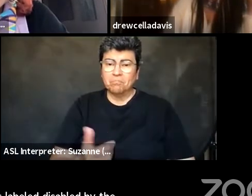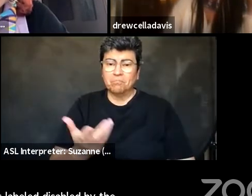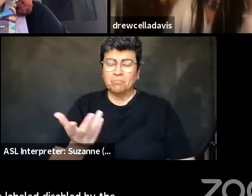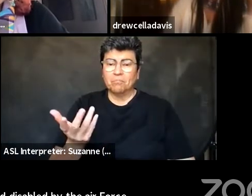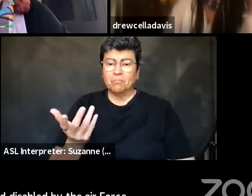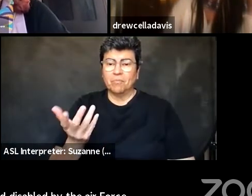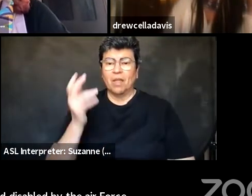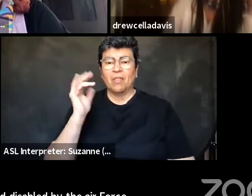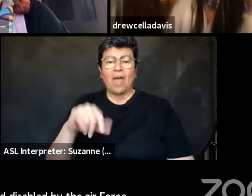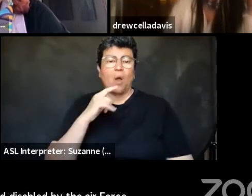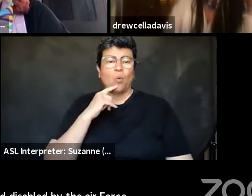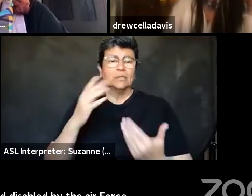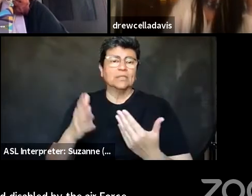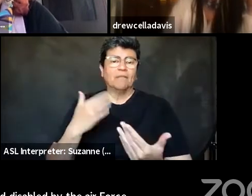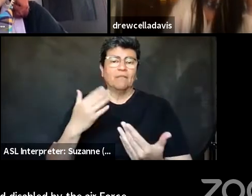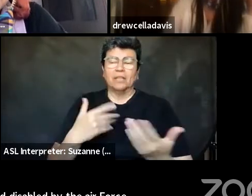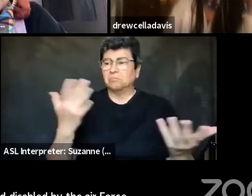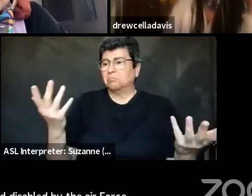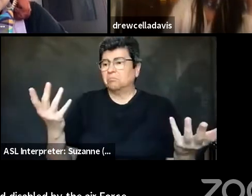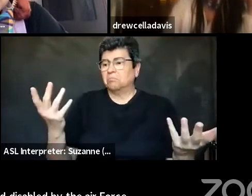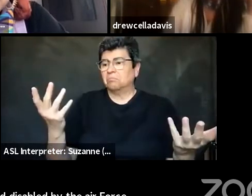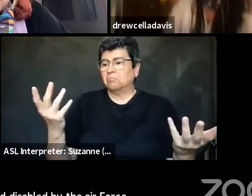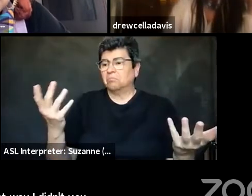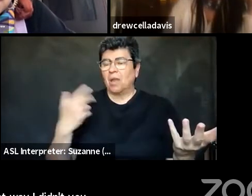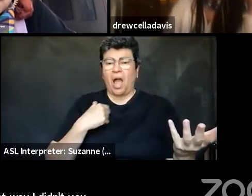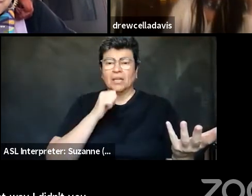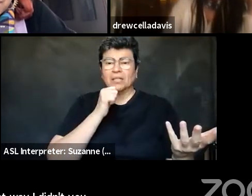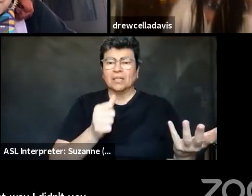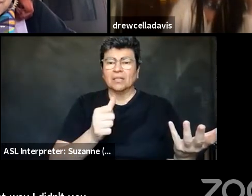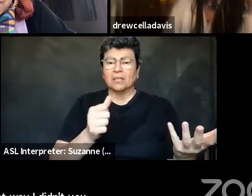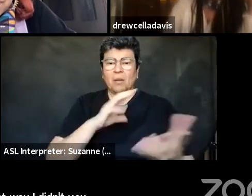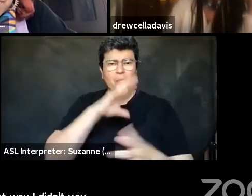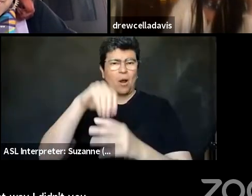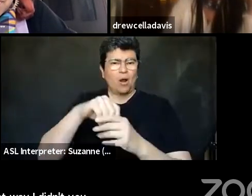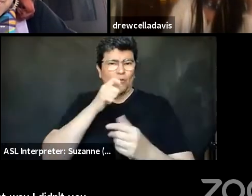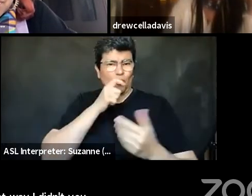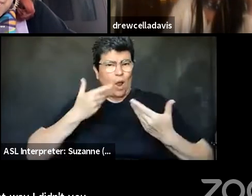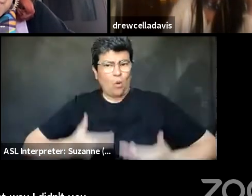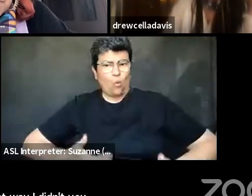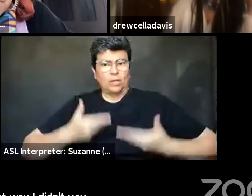It was a convenient way. I didn't, you know, it wasn't part of who I was